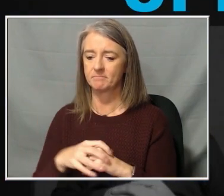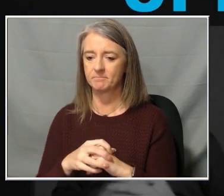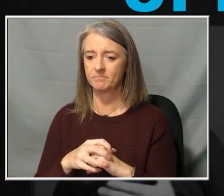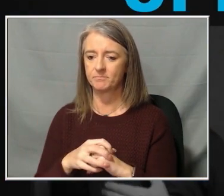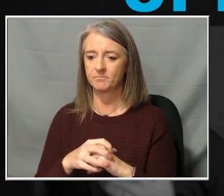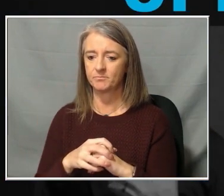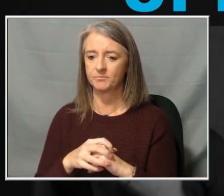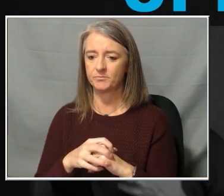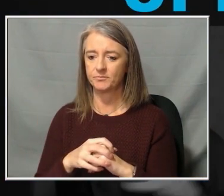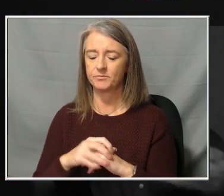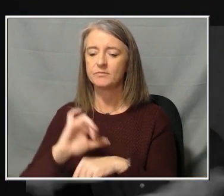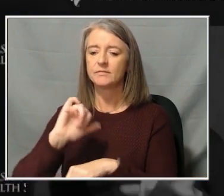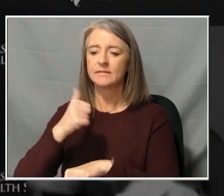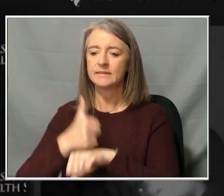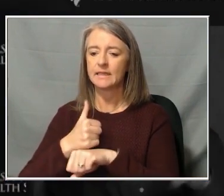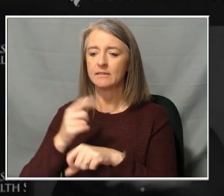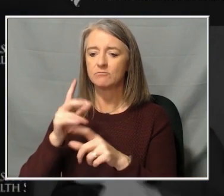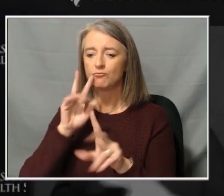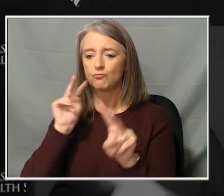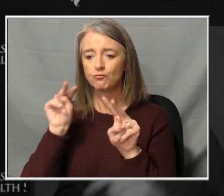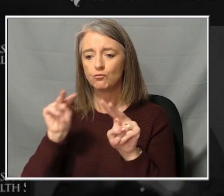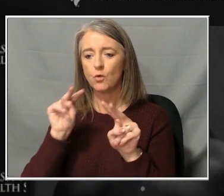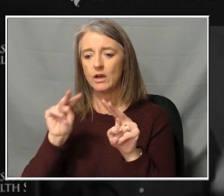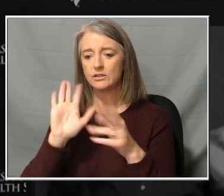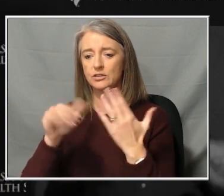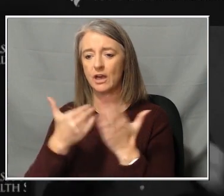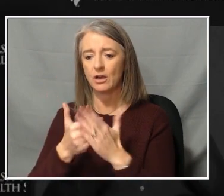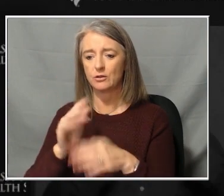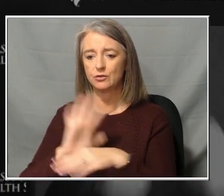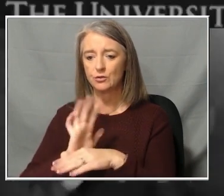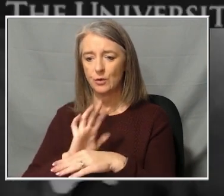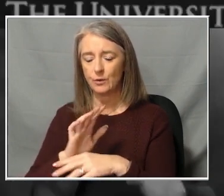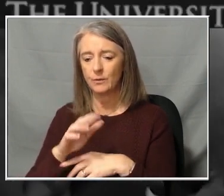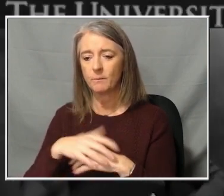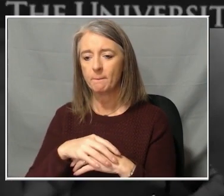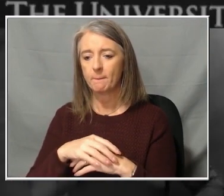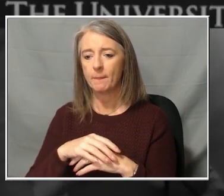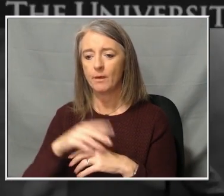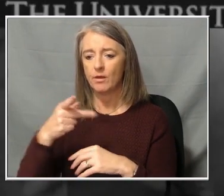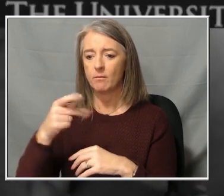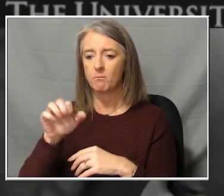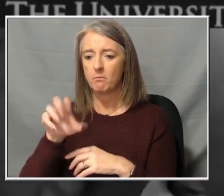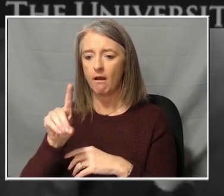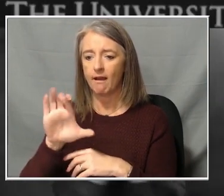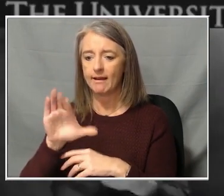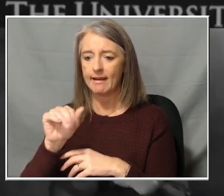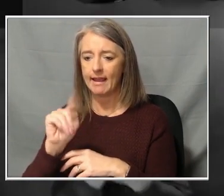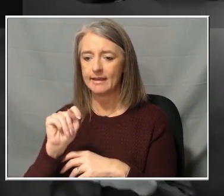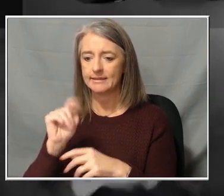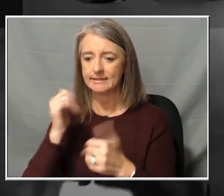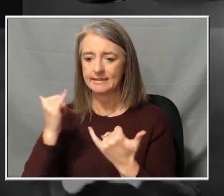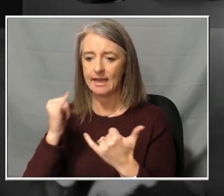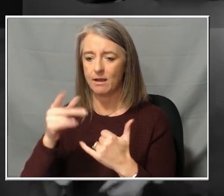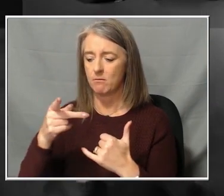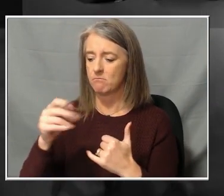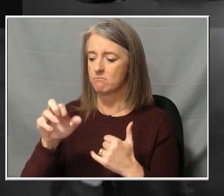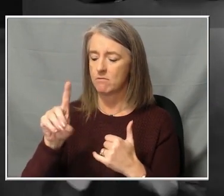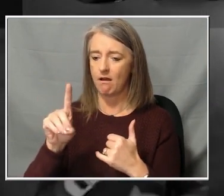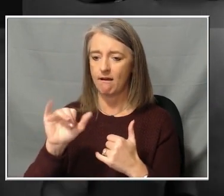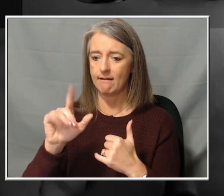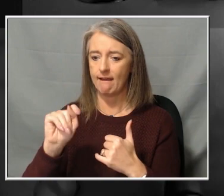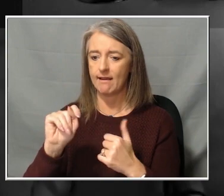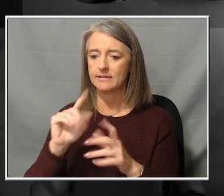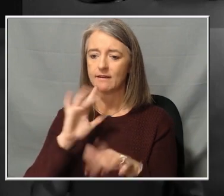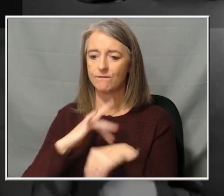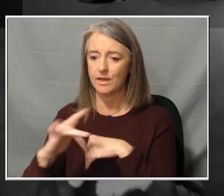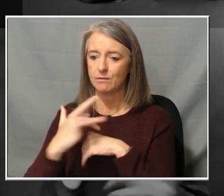Subscribe to our Morning Medical Update and Open Mics with Dr. Stites podcast. Now, everywhere podcasts are available.